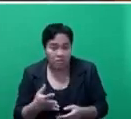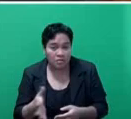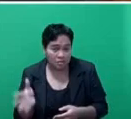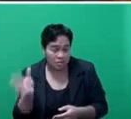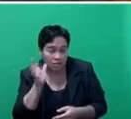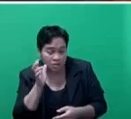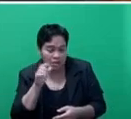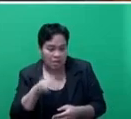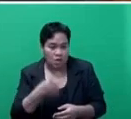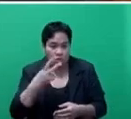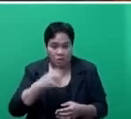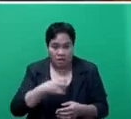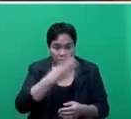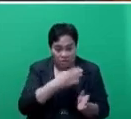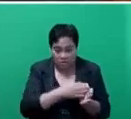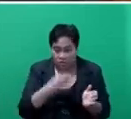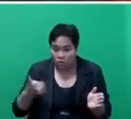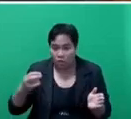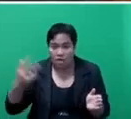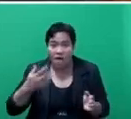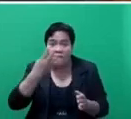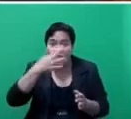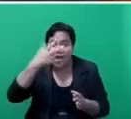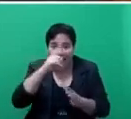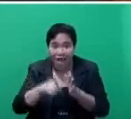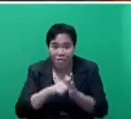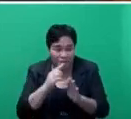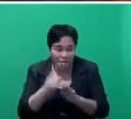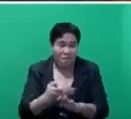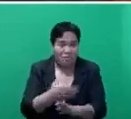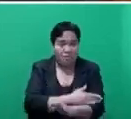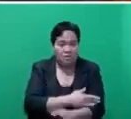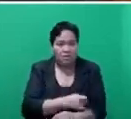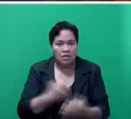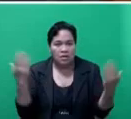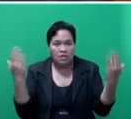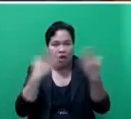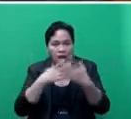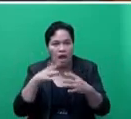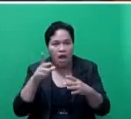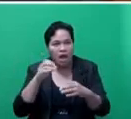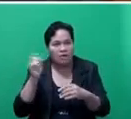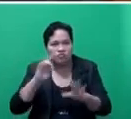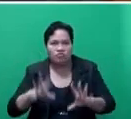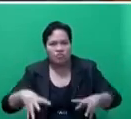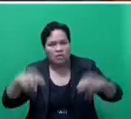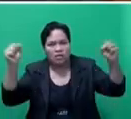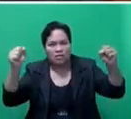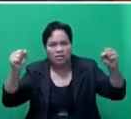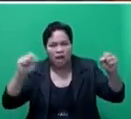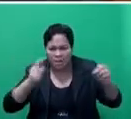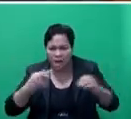2014, 2018, that 48 hours on the day before the day of election is a blackout. Yet, in the last